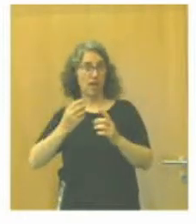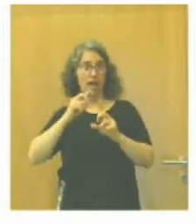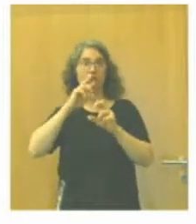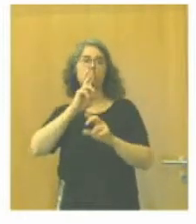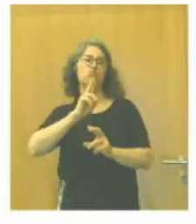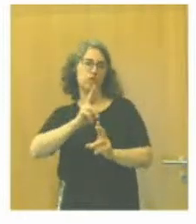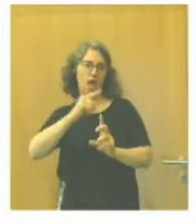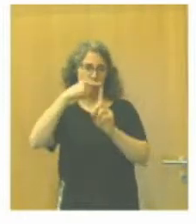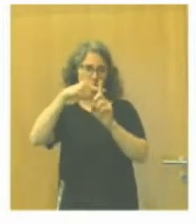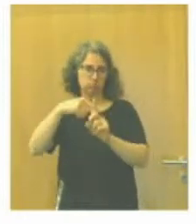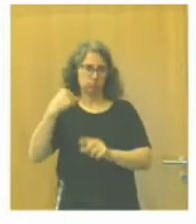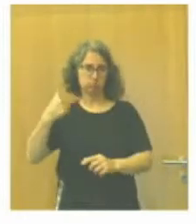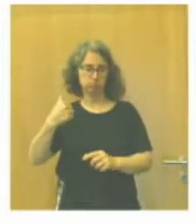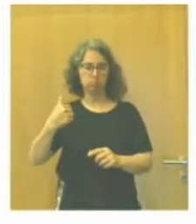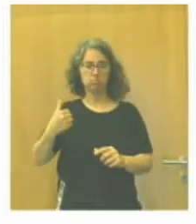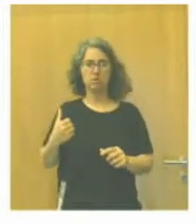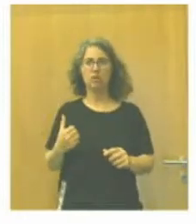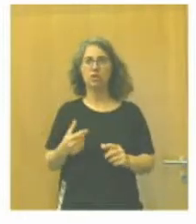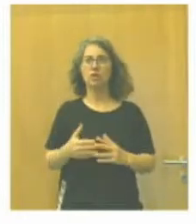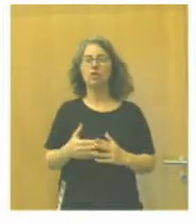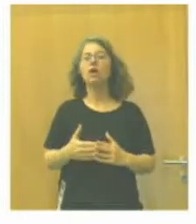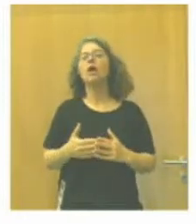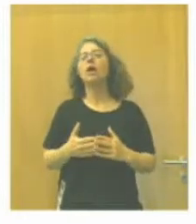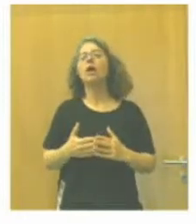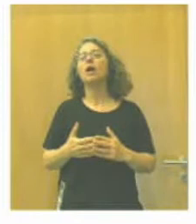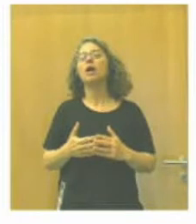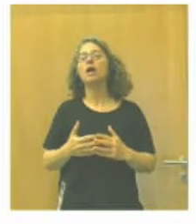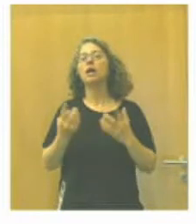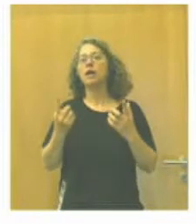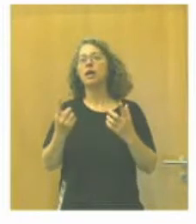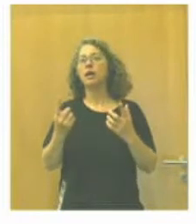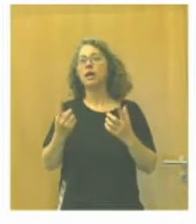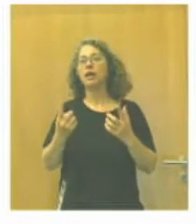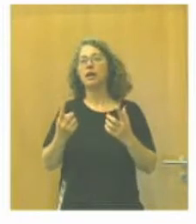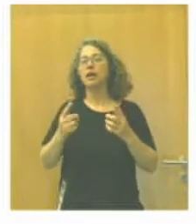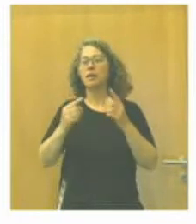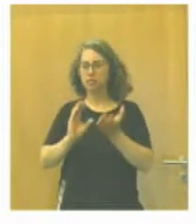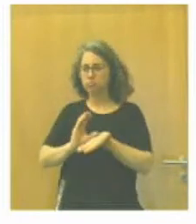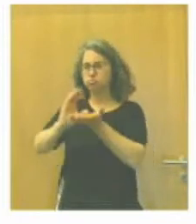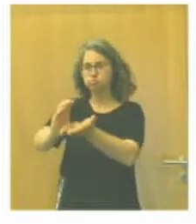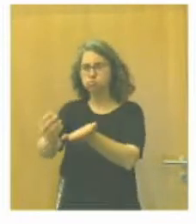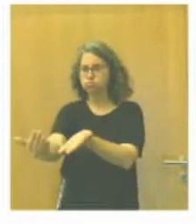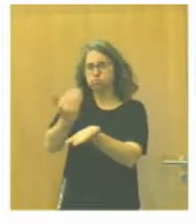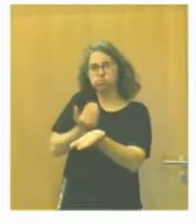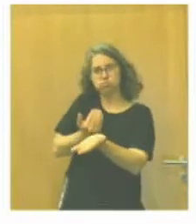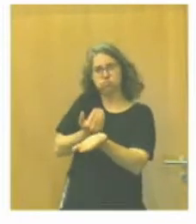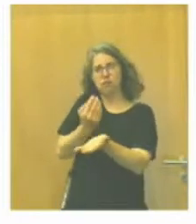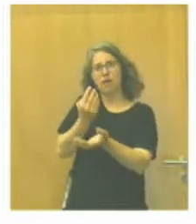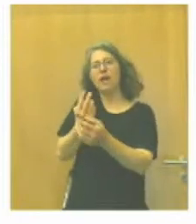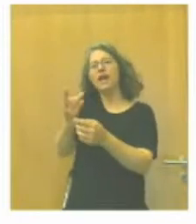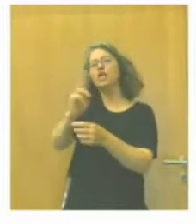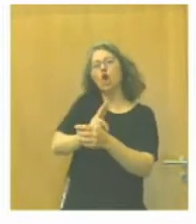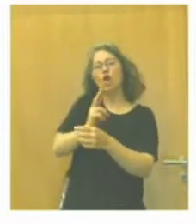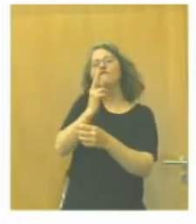full package of interventions, the return is $24 in health and economic benefits. The